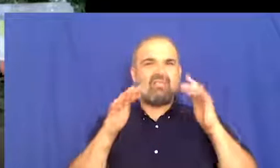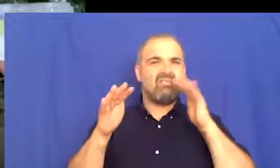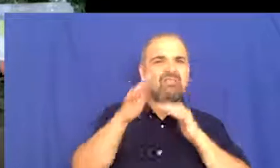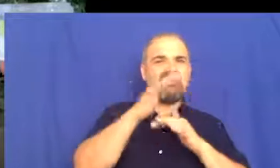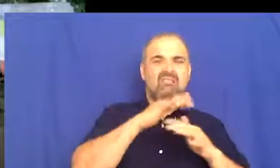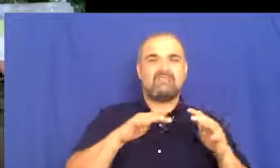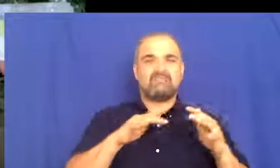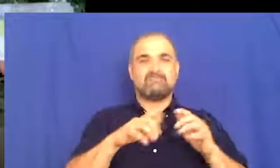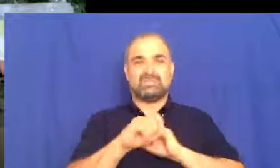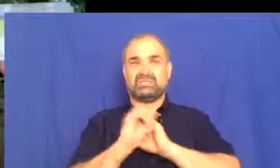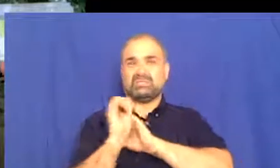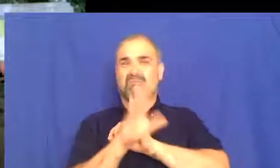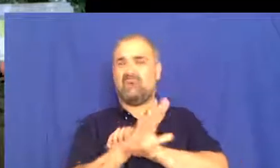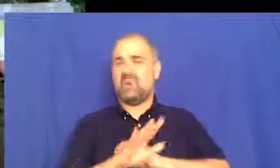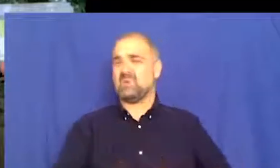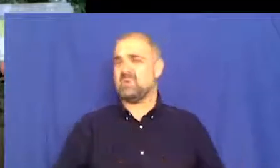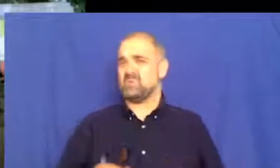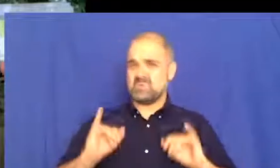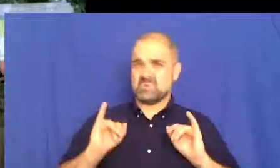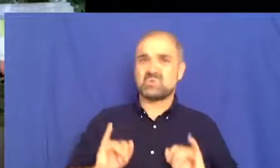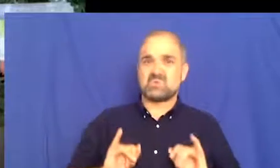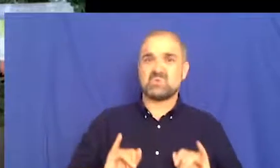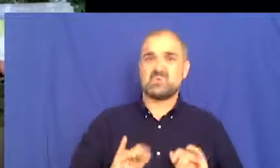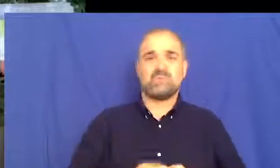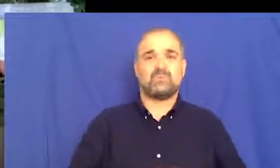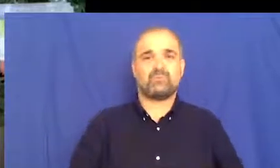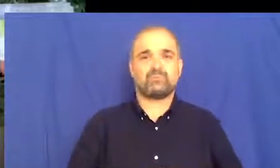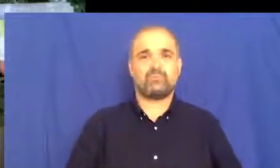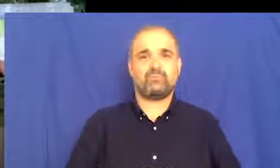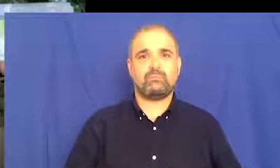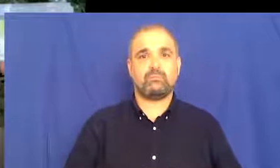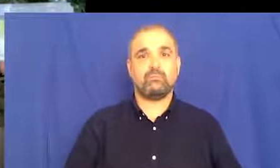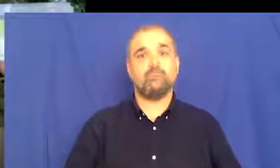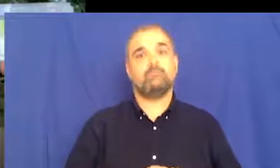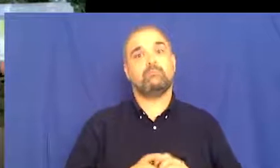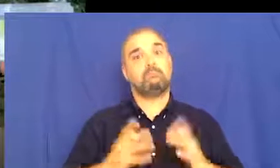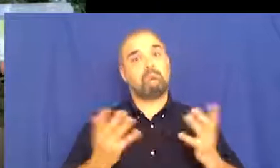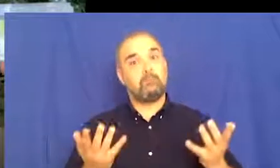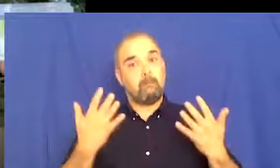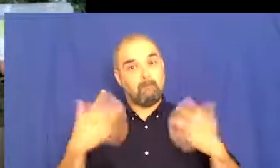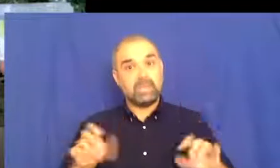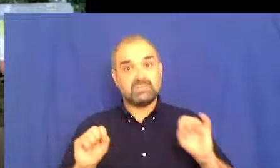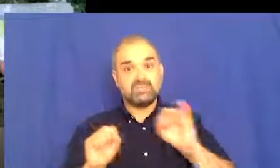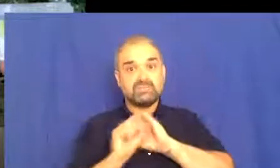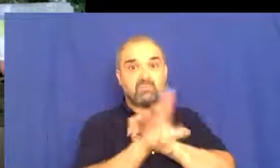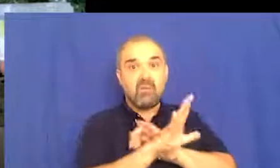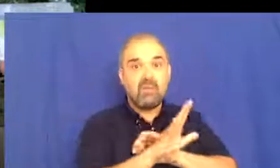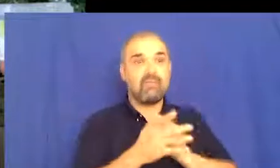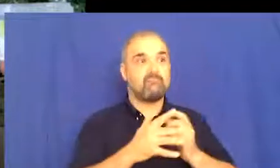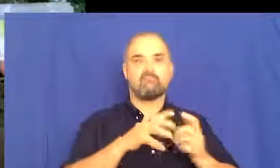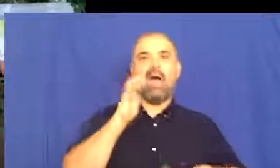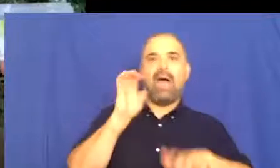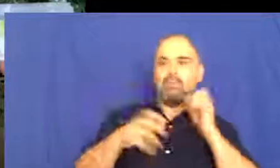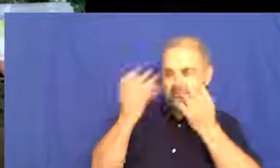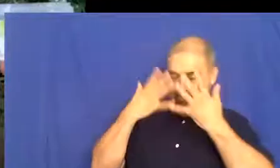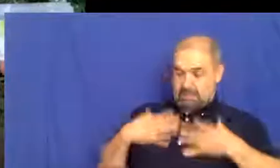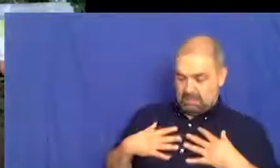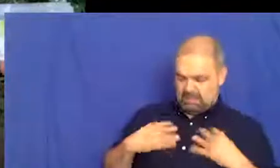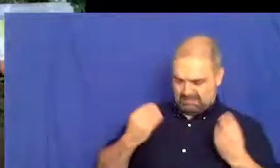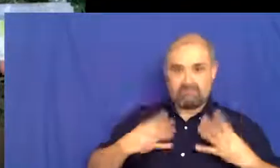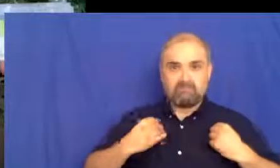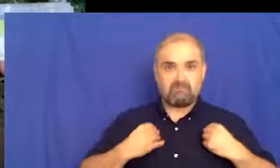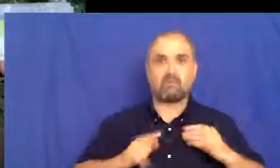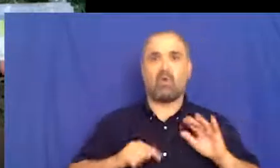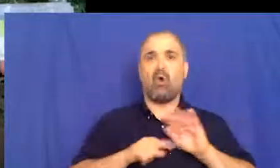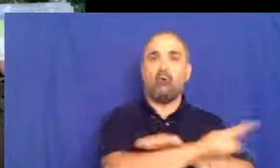unpleasant, but that spray is something quite phenomenal, quite pungent. So then, if she did spray the animal would go away